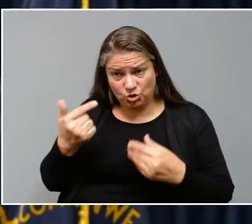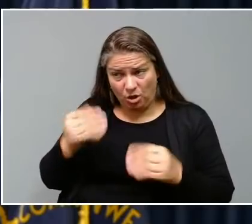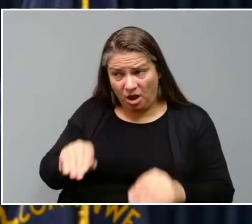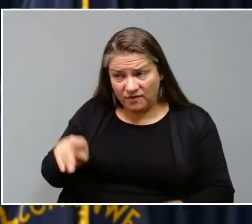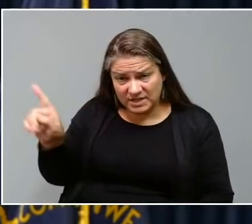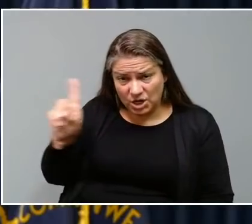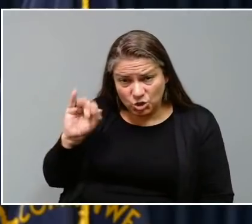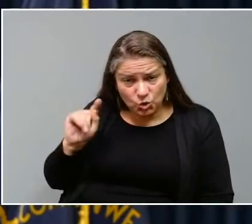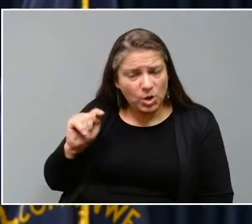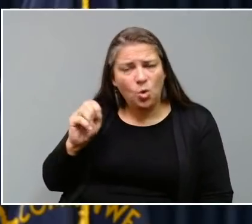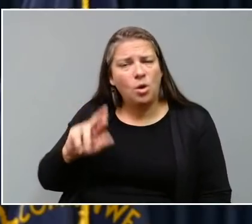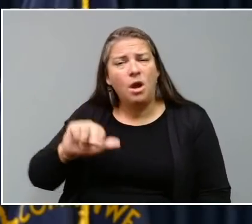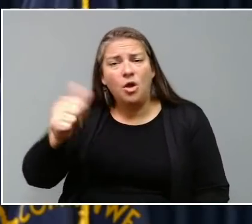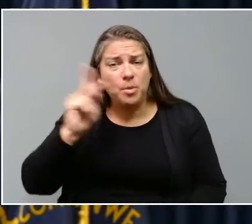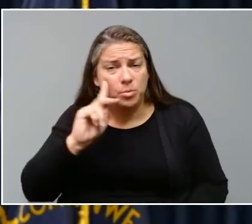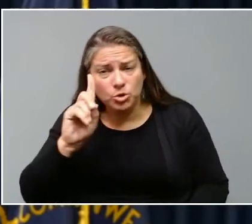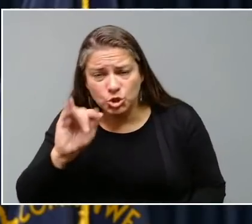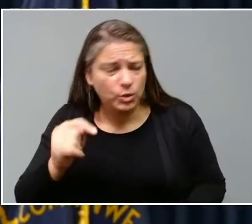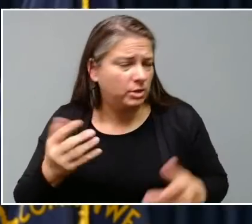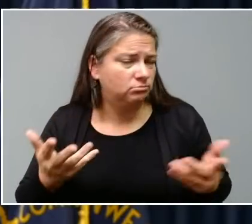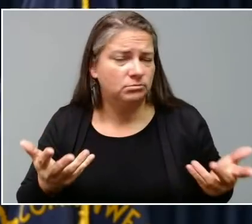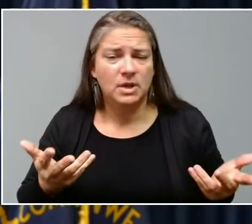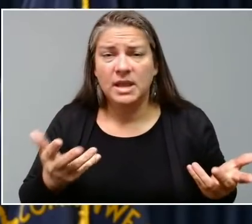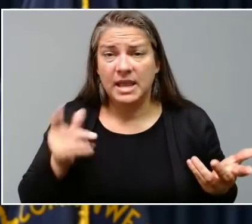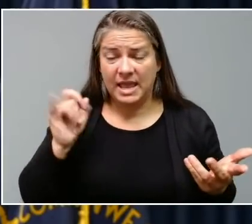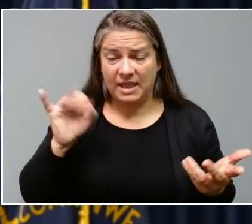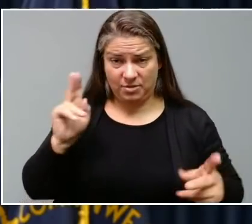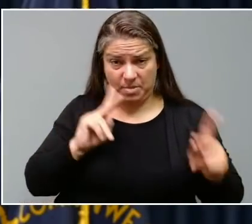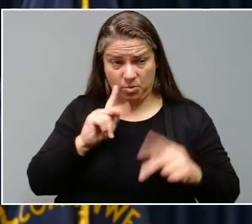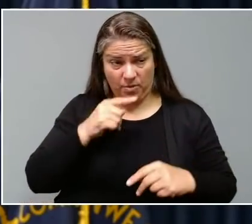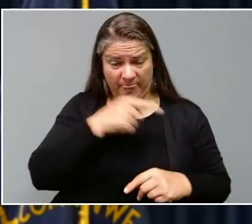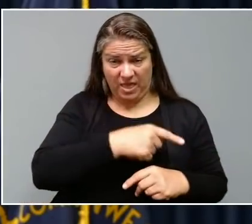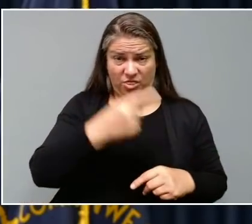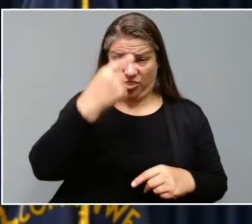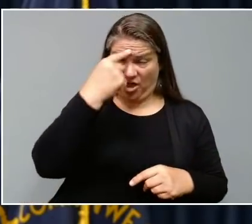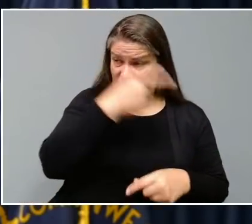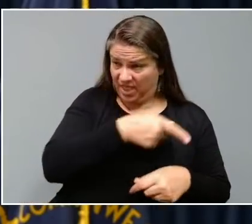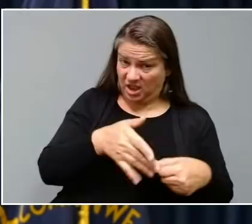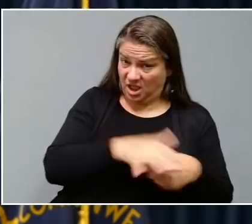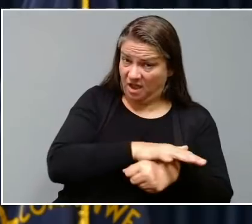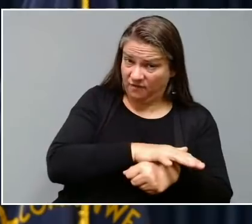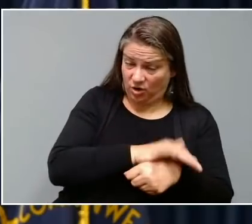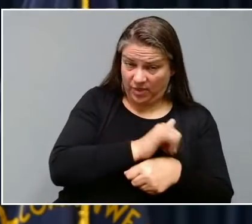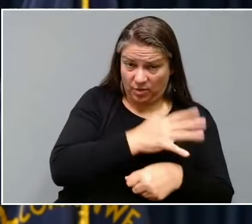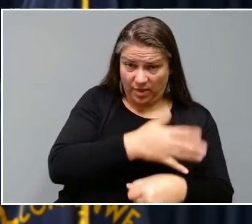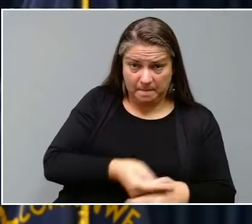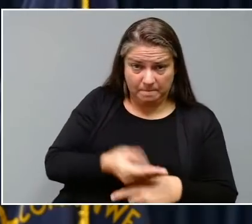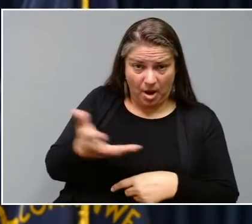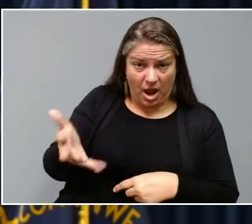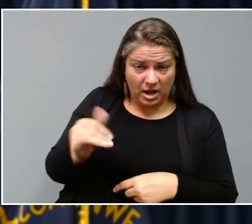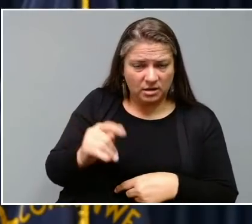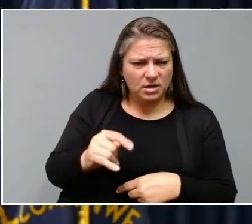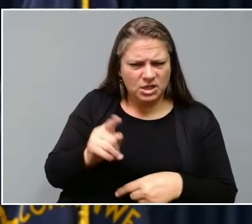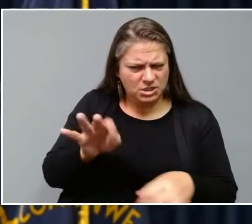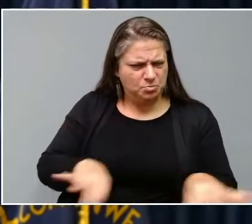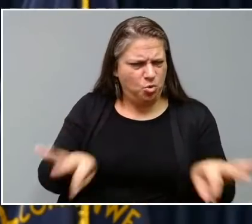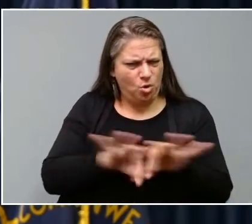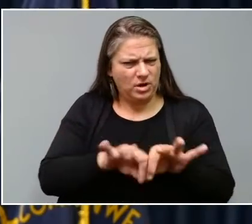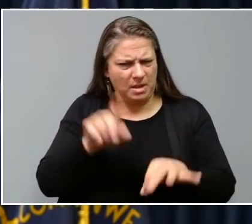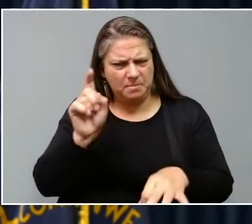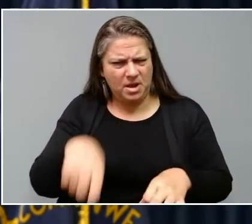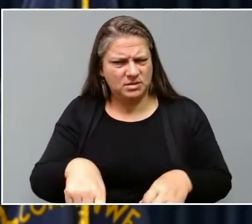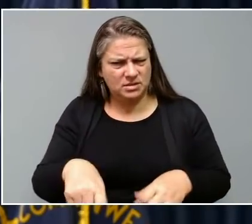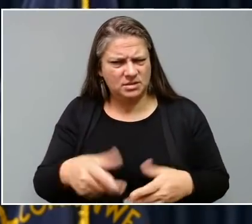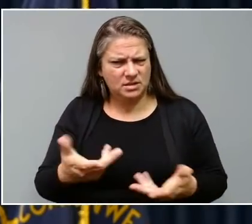others. If these people thought they were getting covered and that's the reason they were buying it, it's pretty important. And my understanding is it's